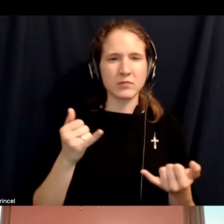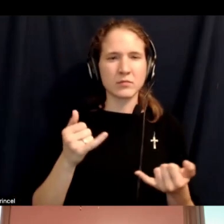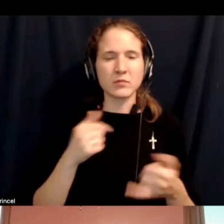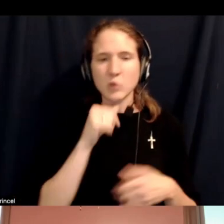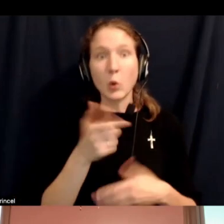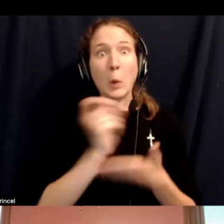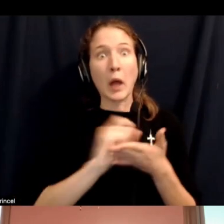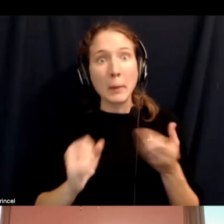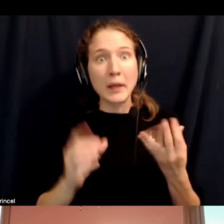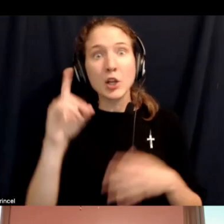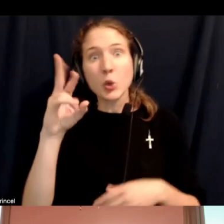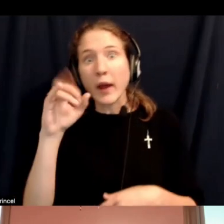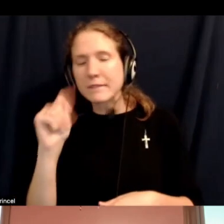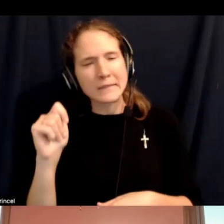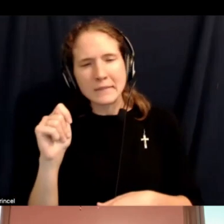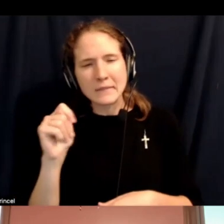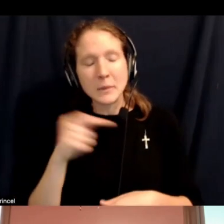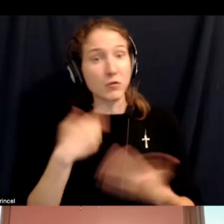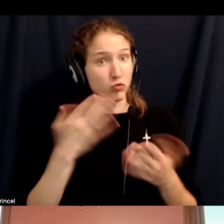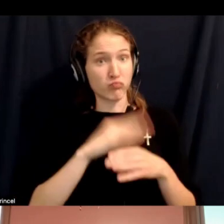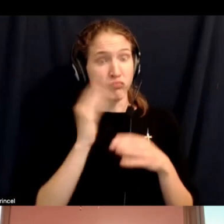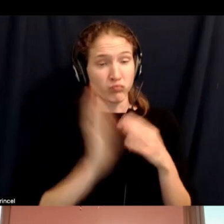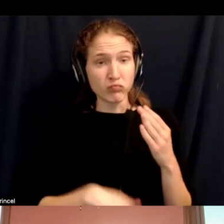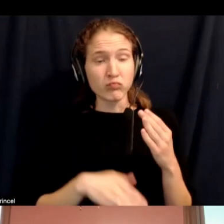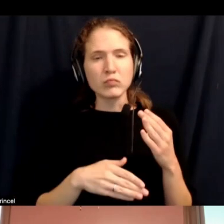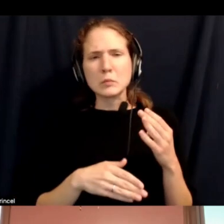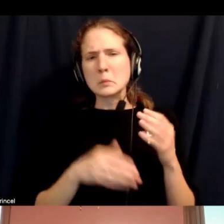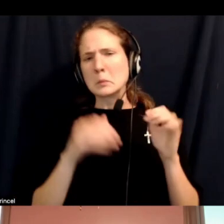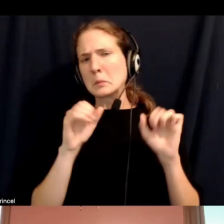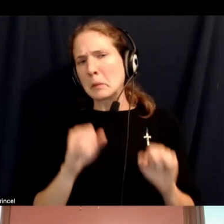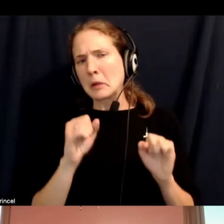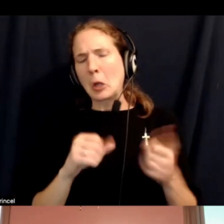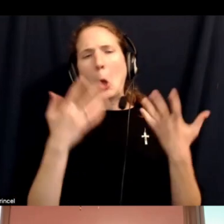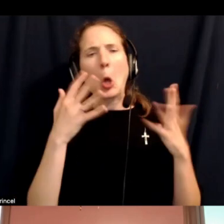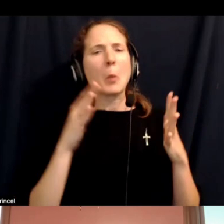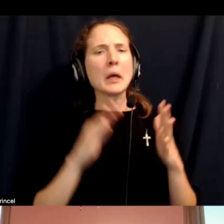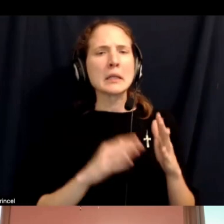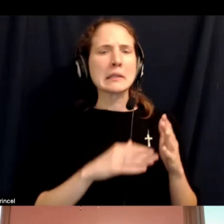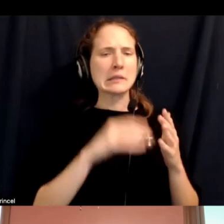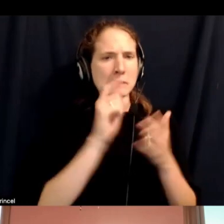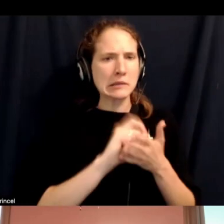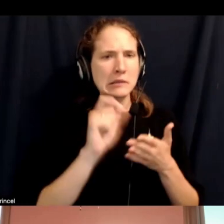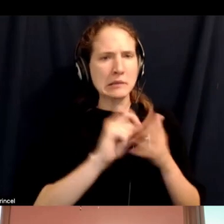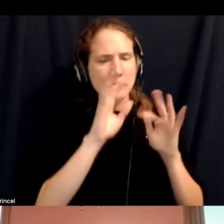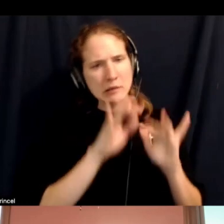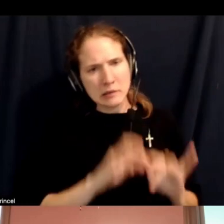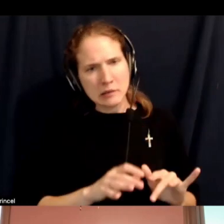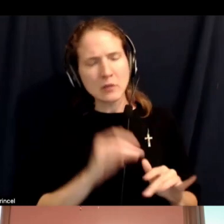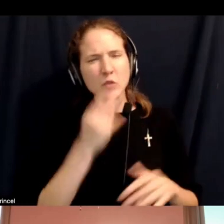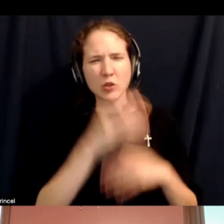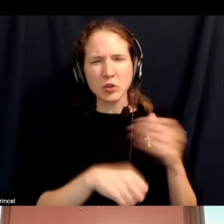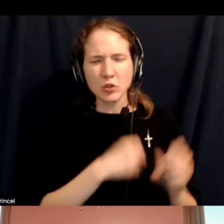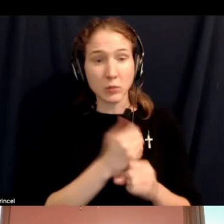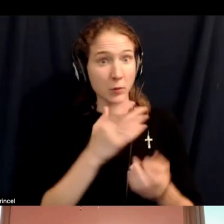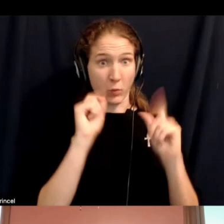which is what, by the time I get to the end, I've probably been working on the book for a couple of years, and I may completely